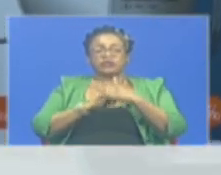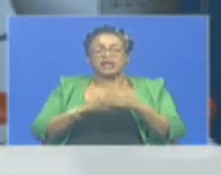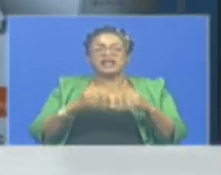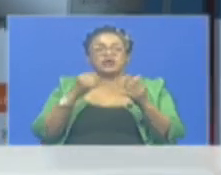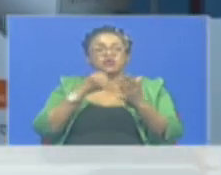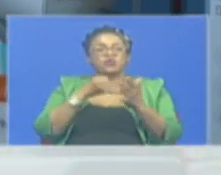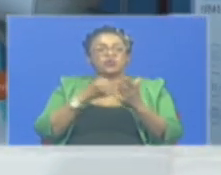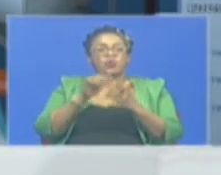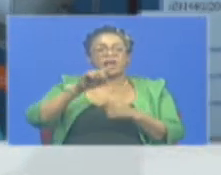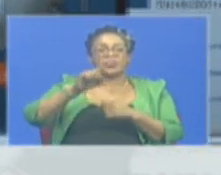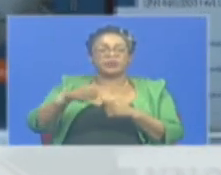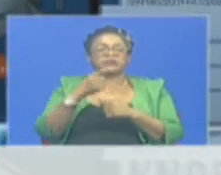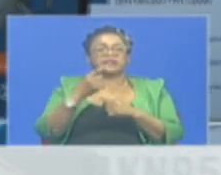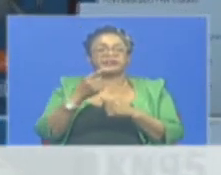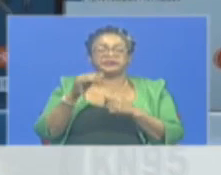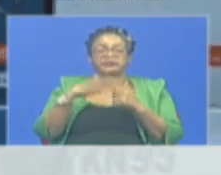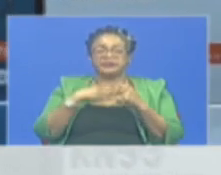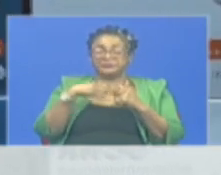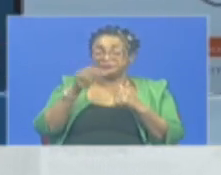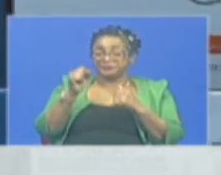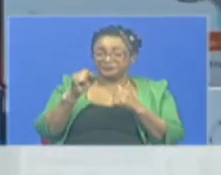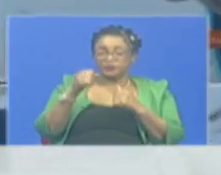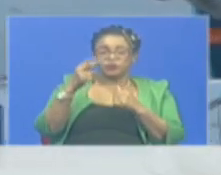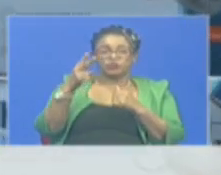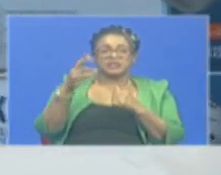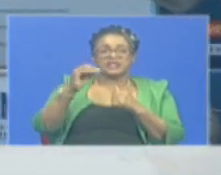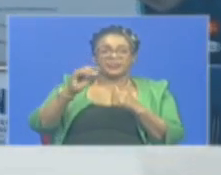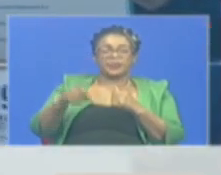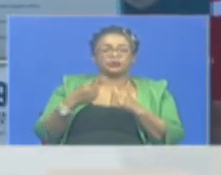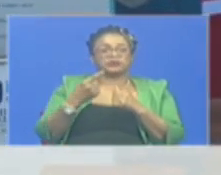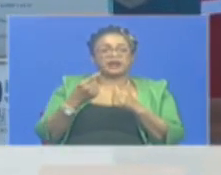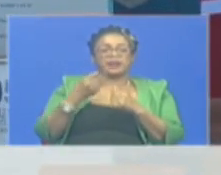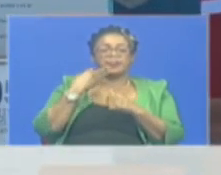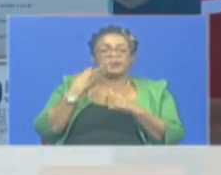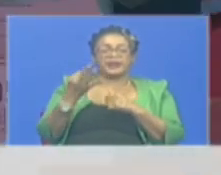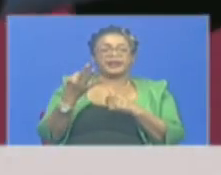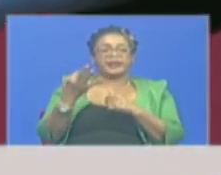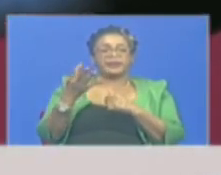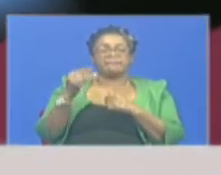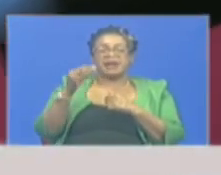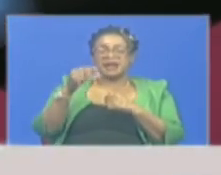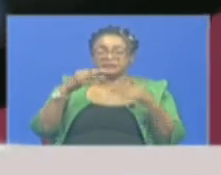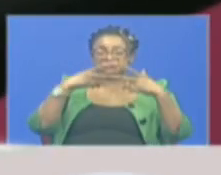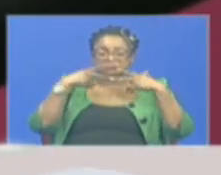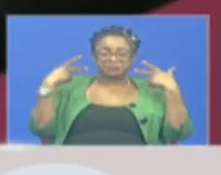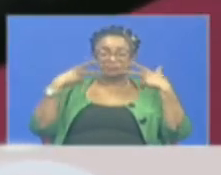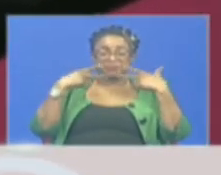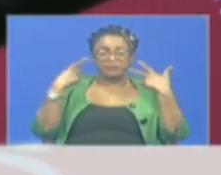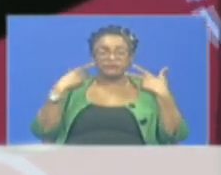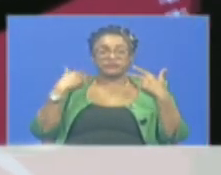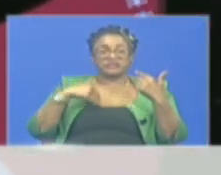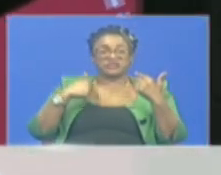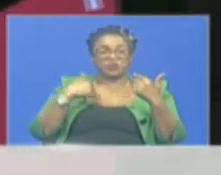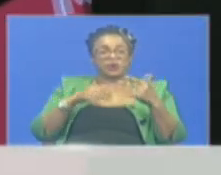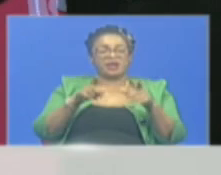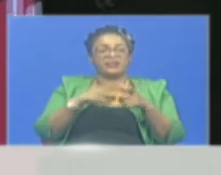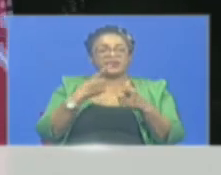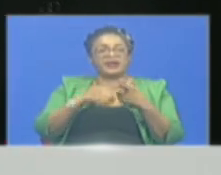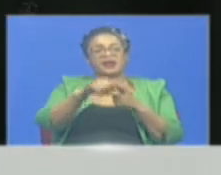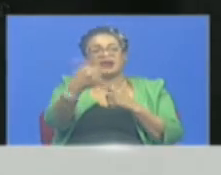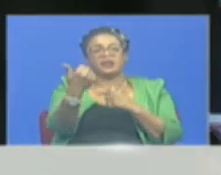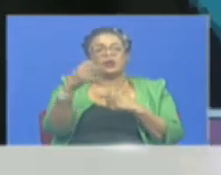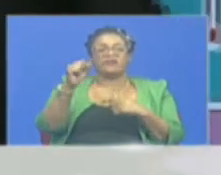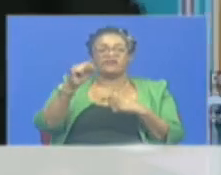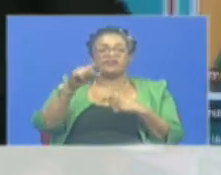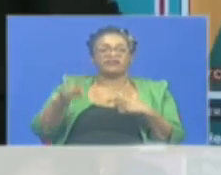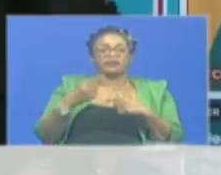1,000 KN95 masks and 20,000 3-ply surgical masks, follows another donation of